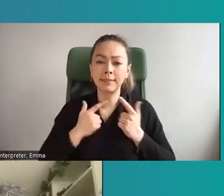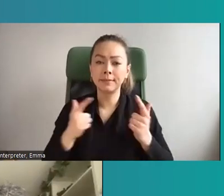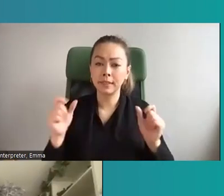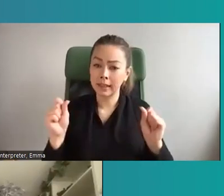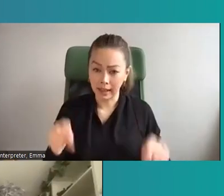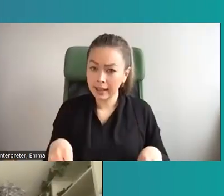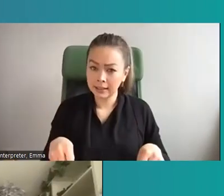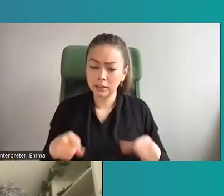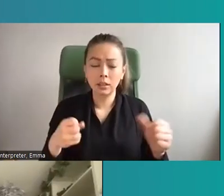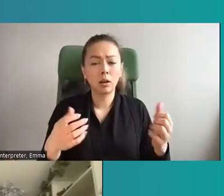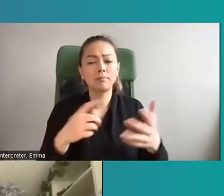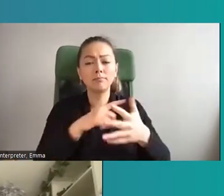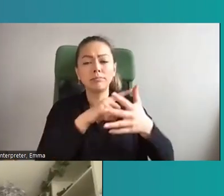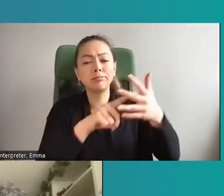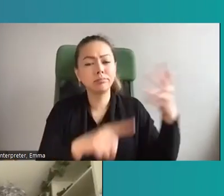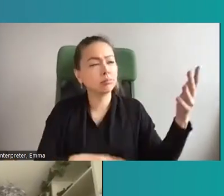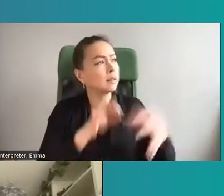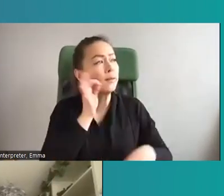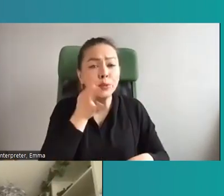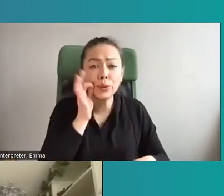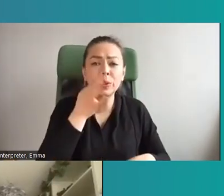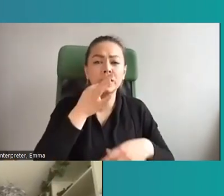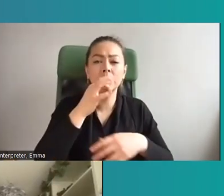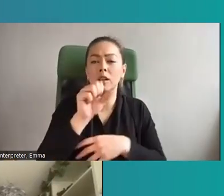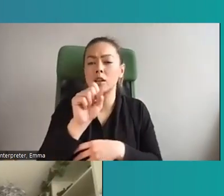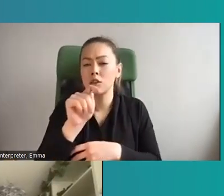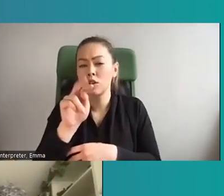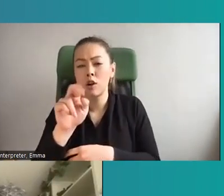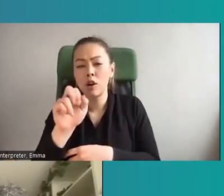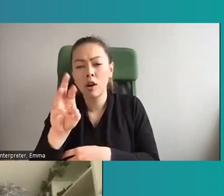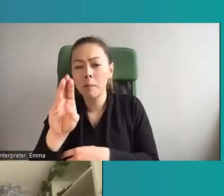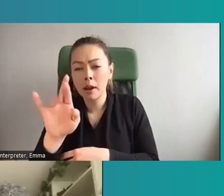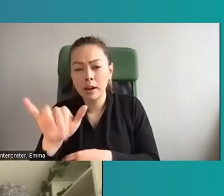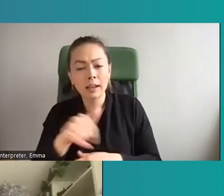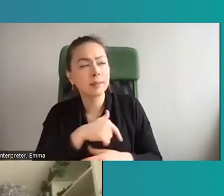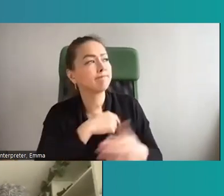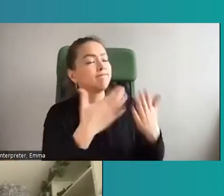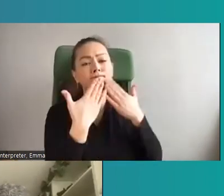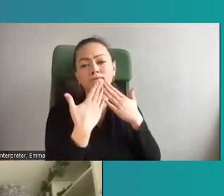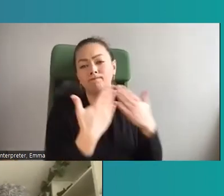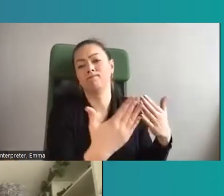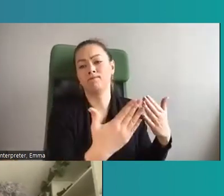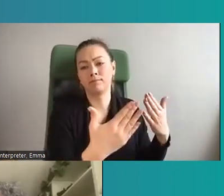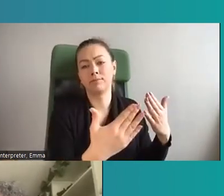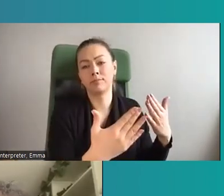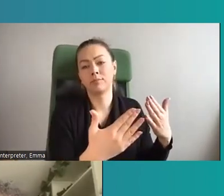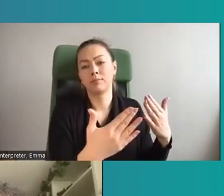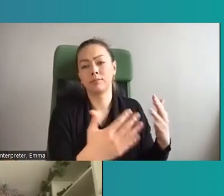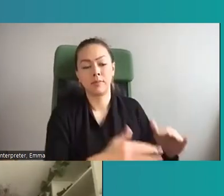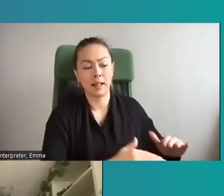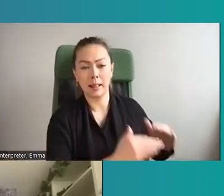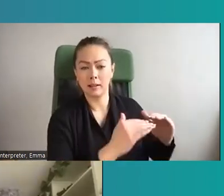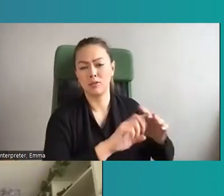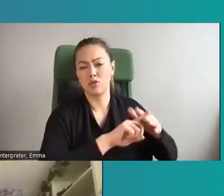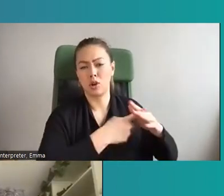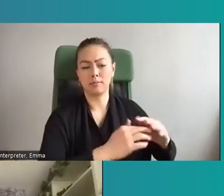give thanks for those hanging fruits, starting with the strawberry, and it moves up the levels to different levels,